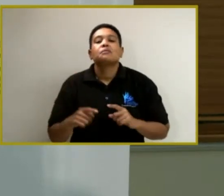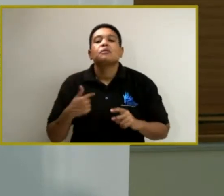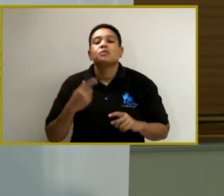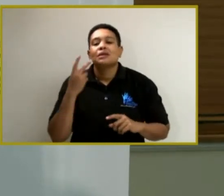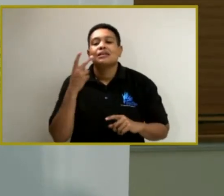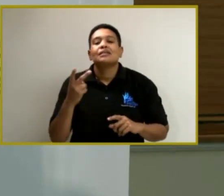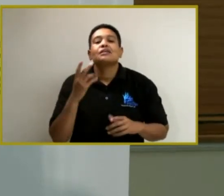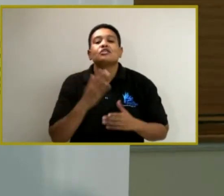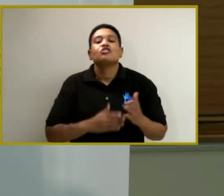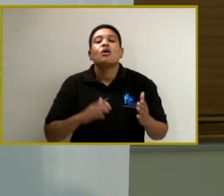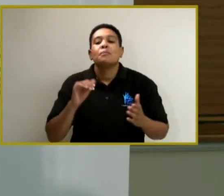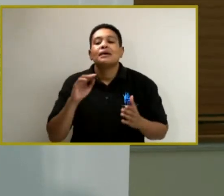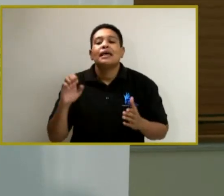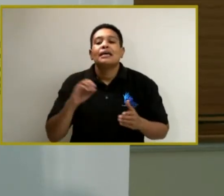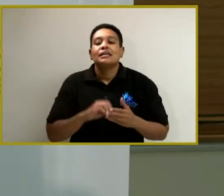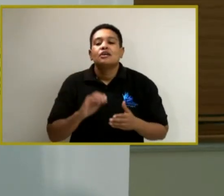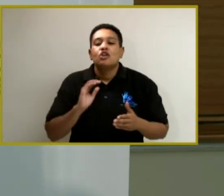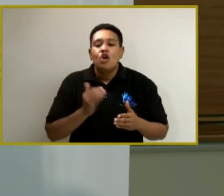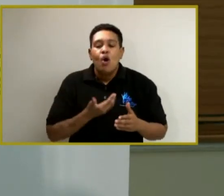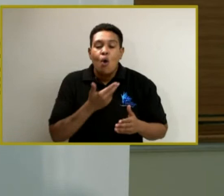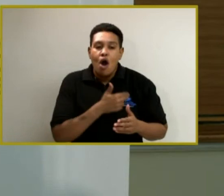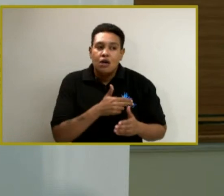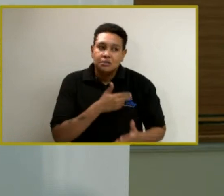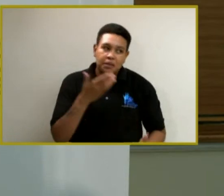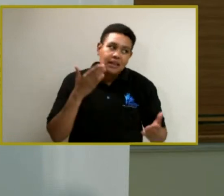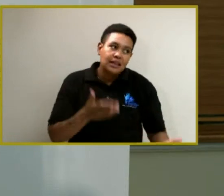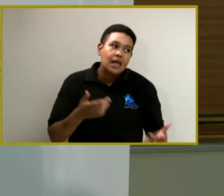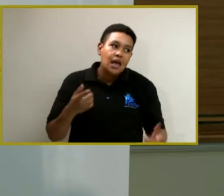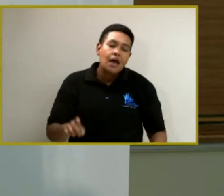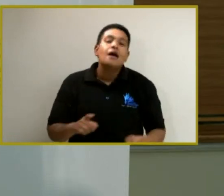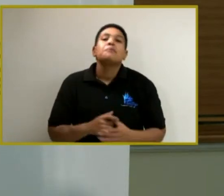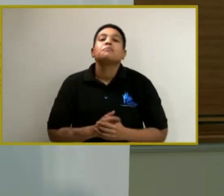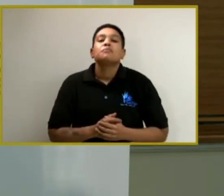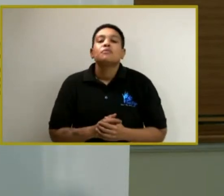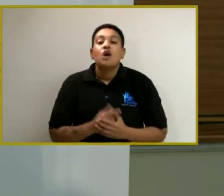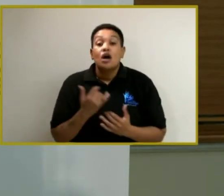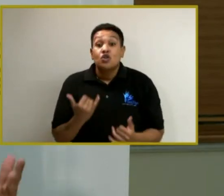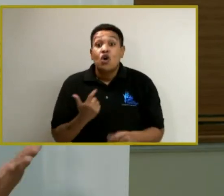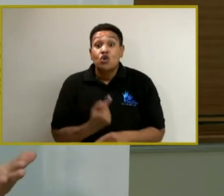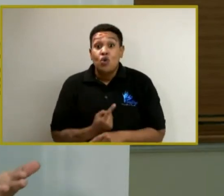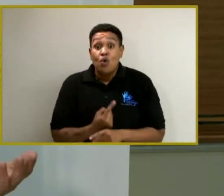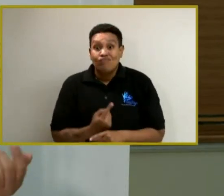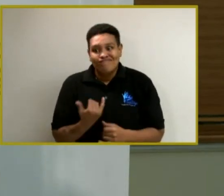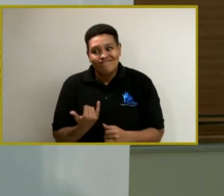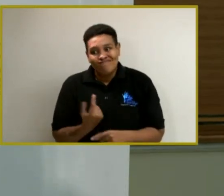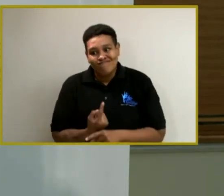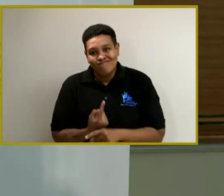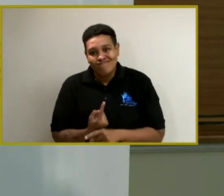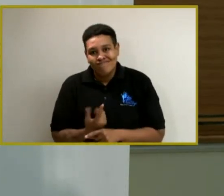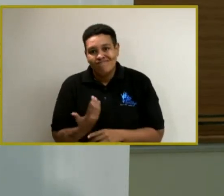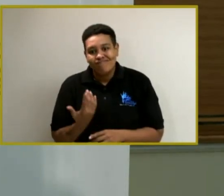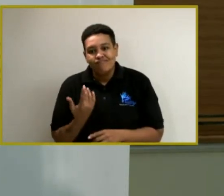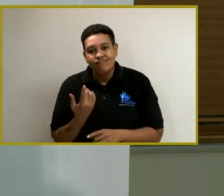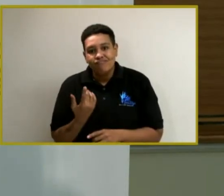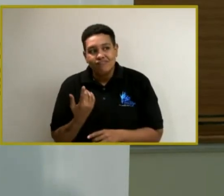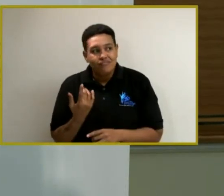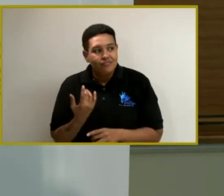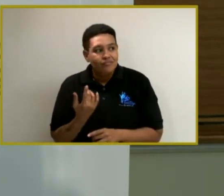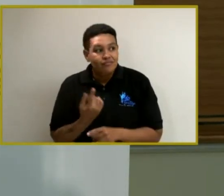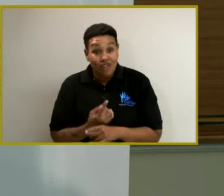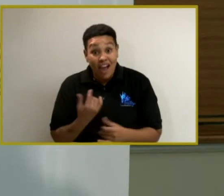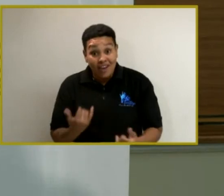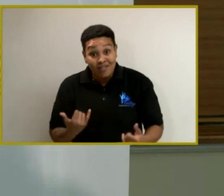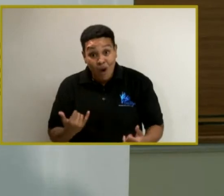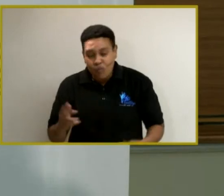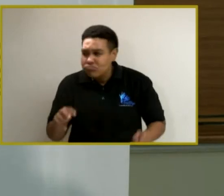some cases in our hospitals. And right now, and this is another reason why persons should not believe that